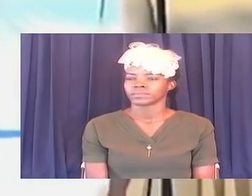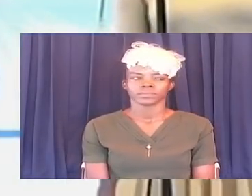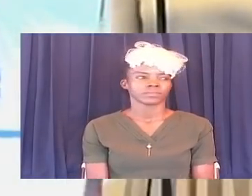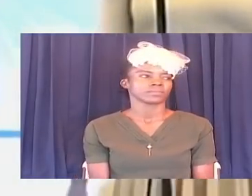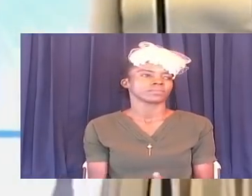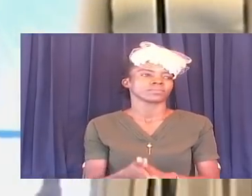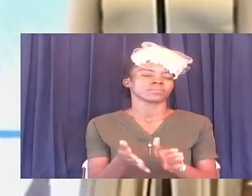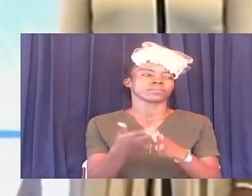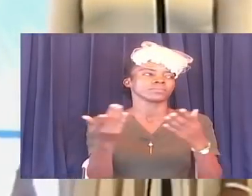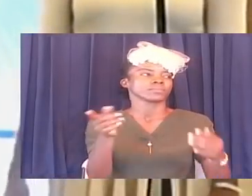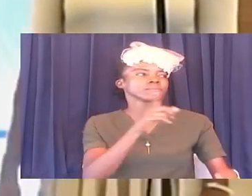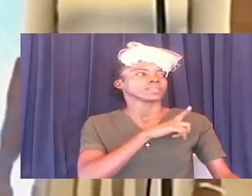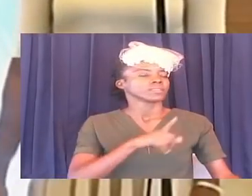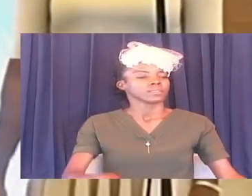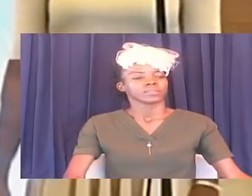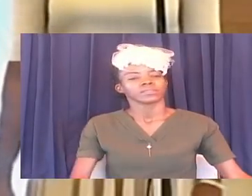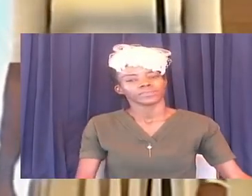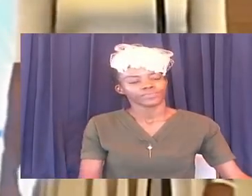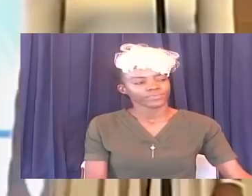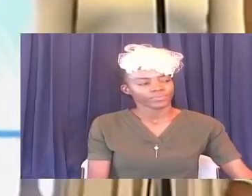Praise the Lord.